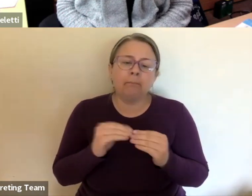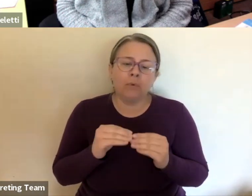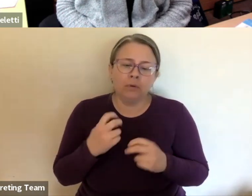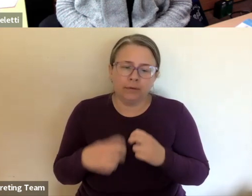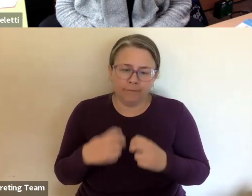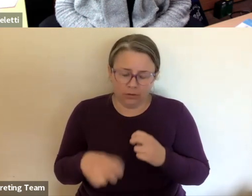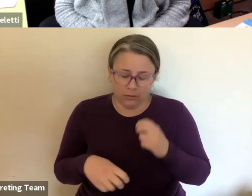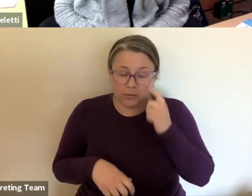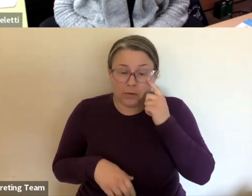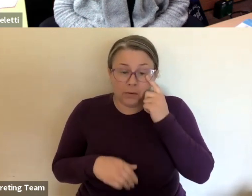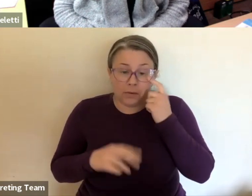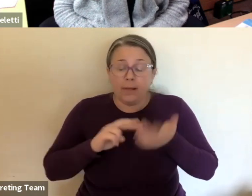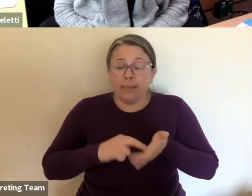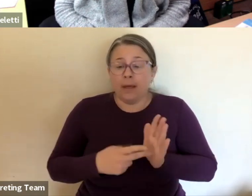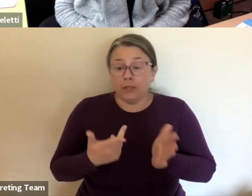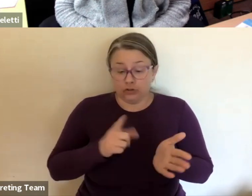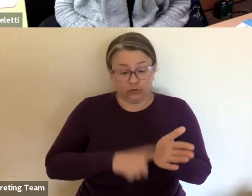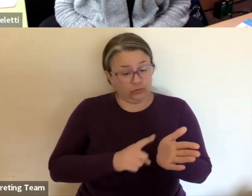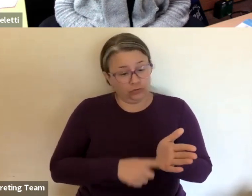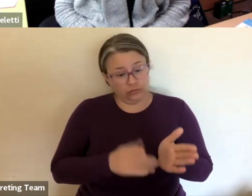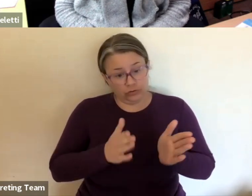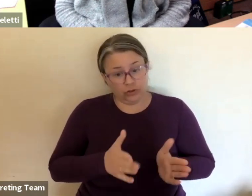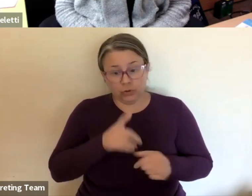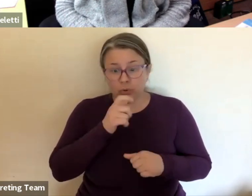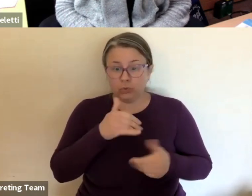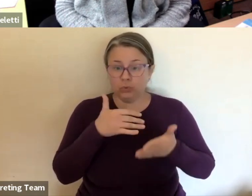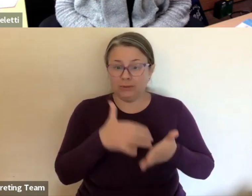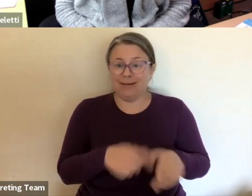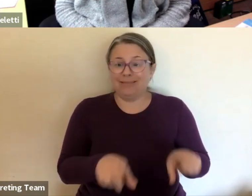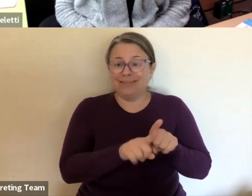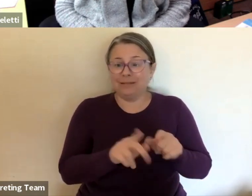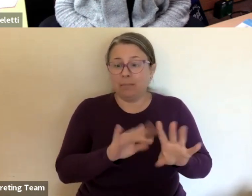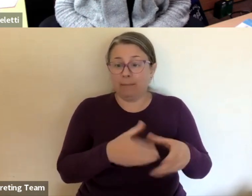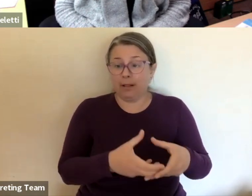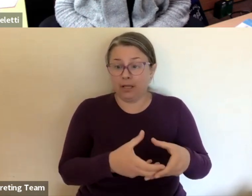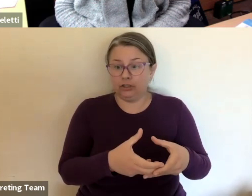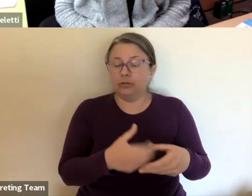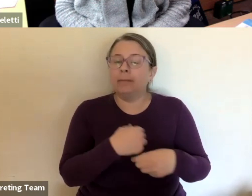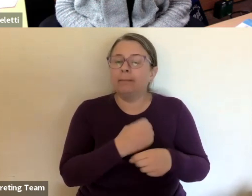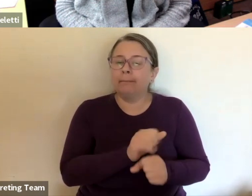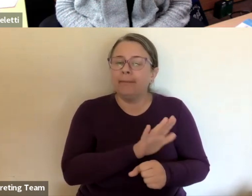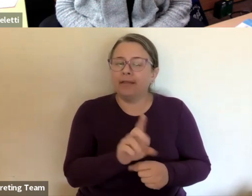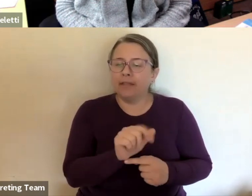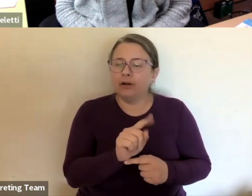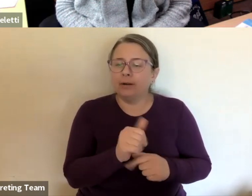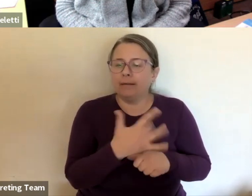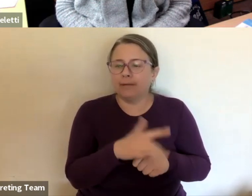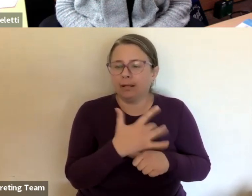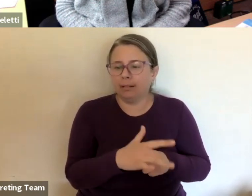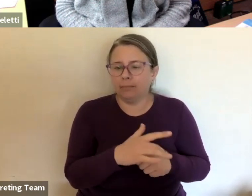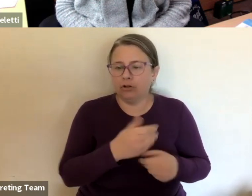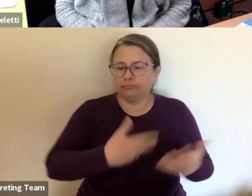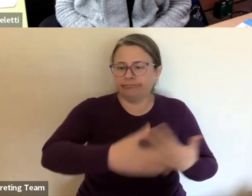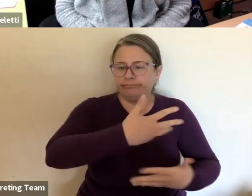population make their data available to each other to combine later, then eventually, it might take some time, but